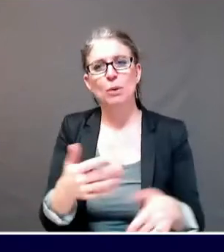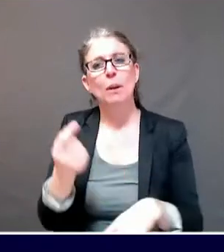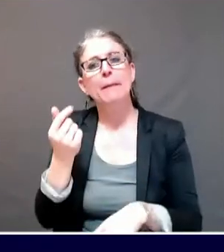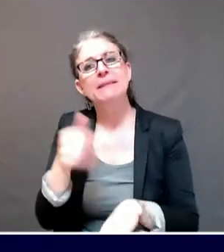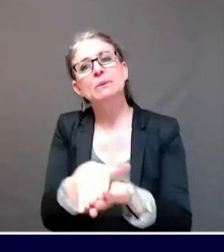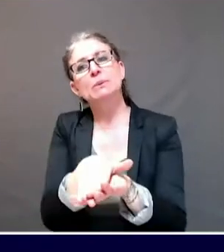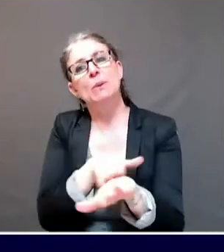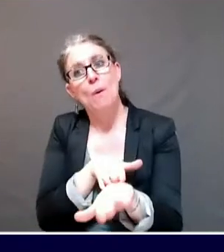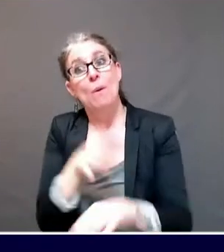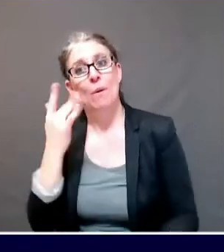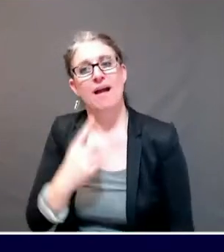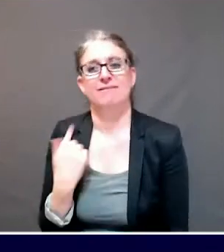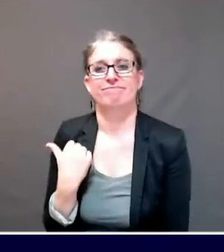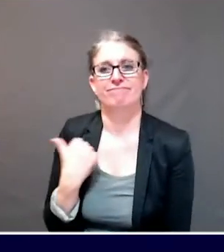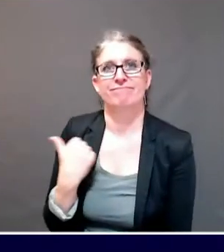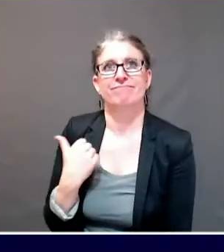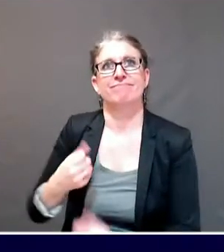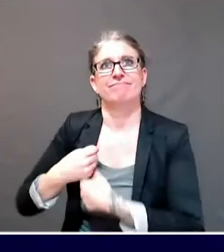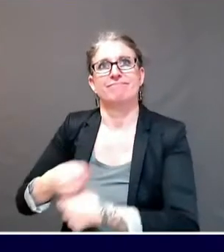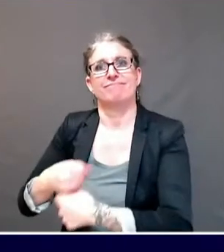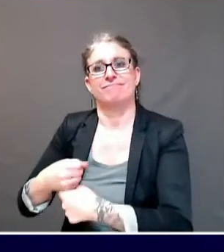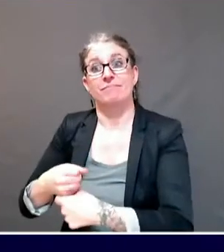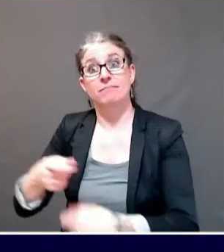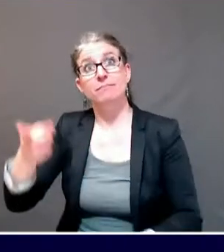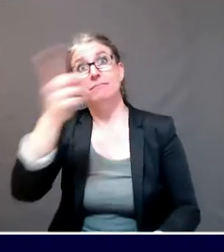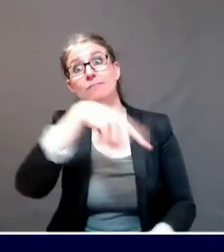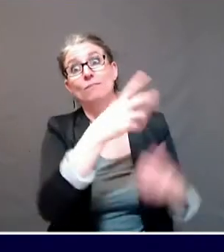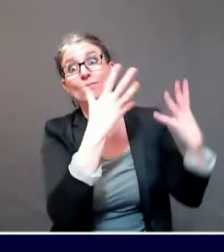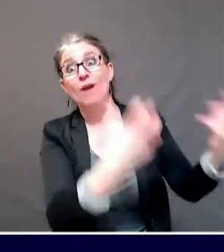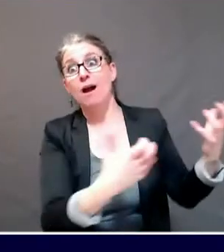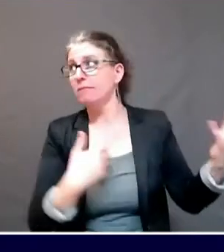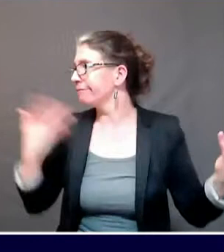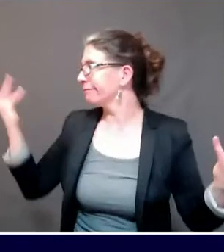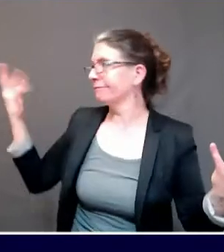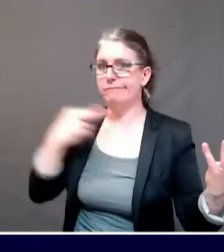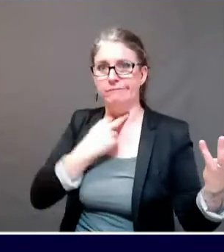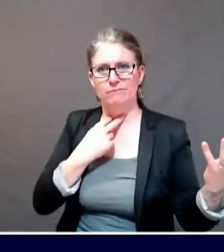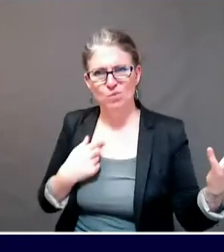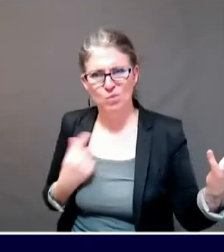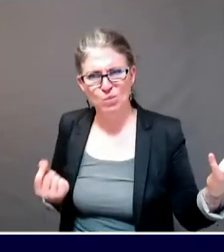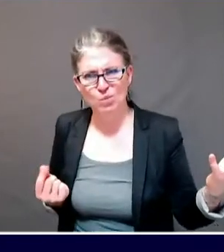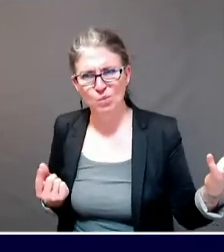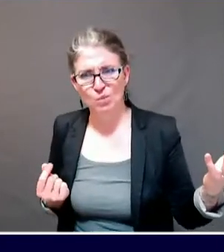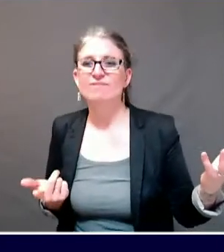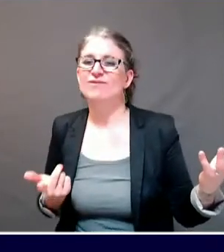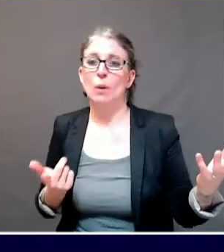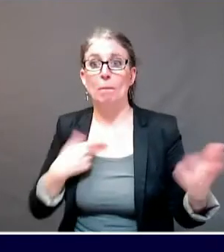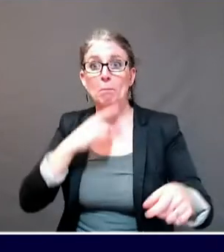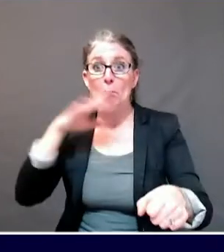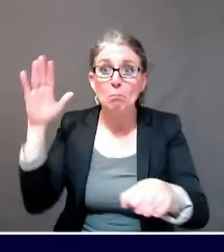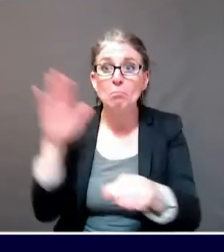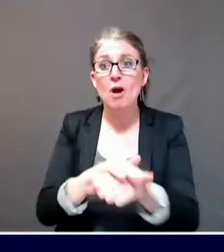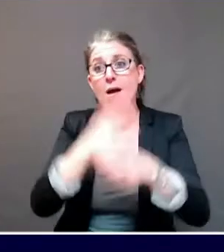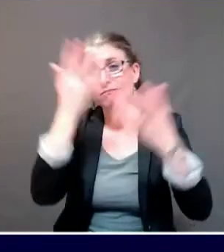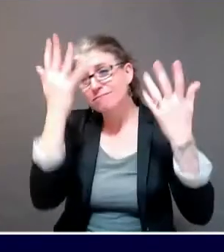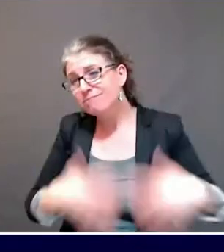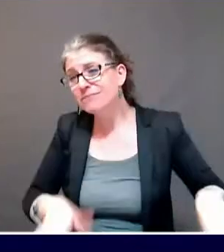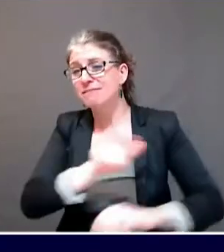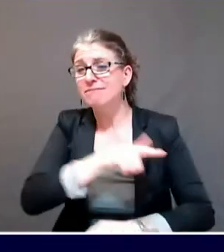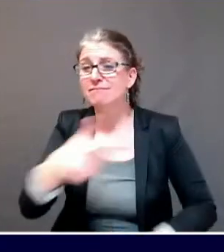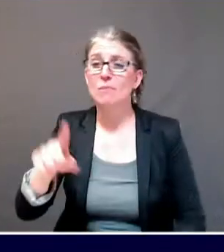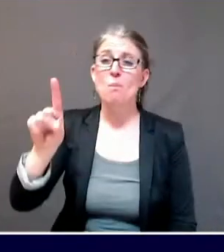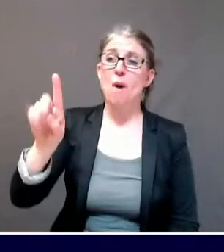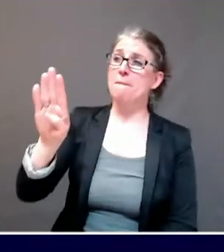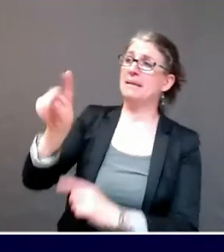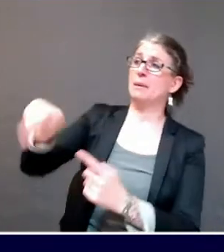in. And so what governs that, the brake on that system, is just the throughput of supply of vaccines.